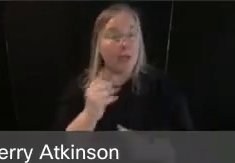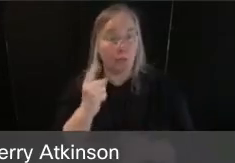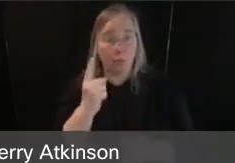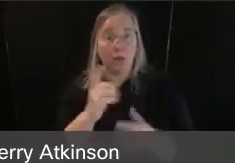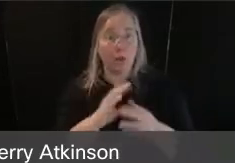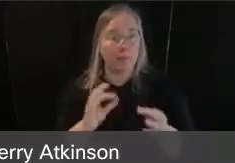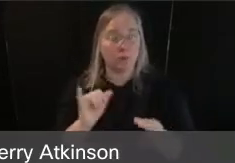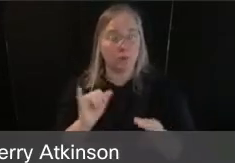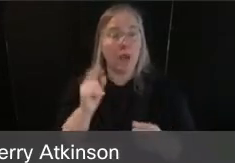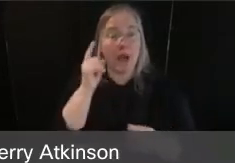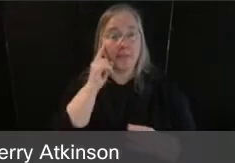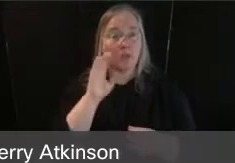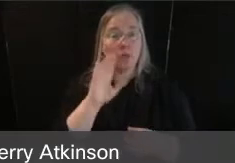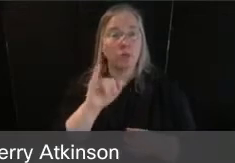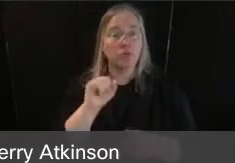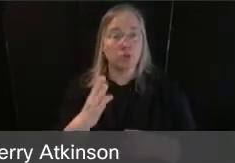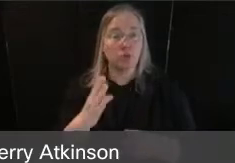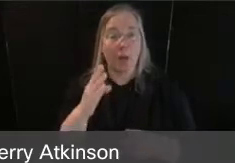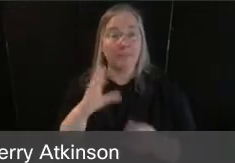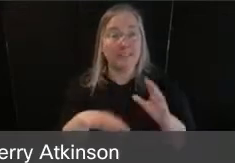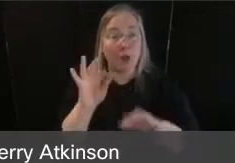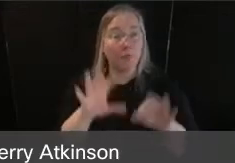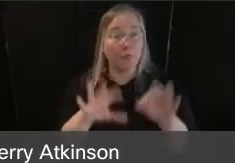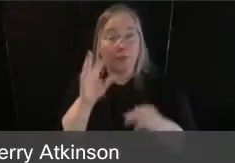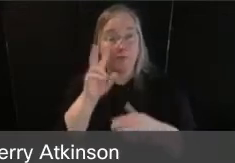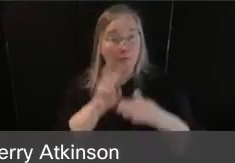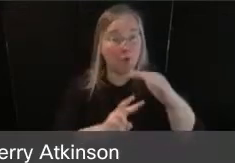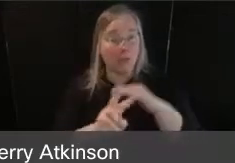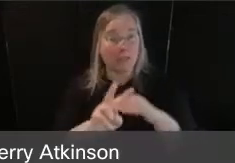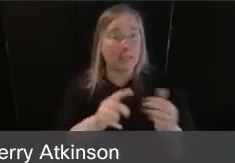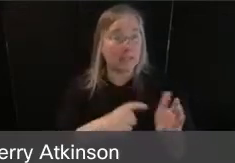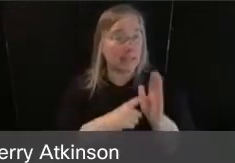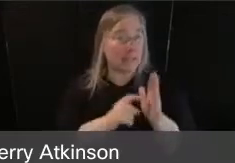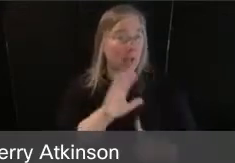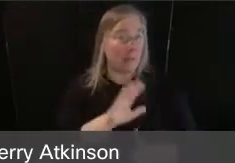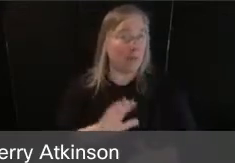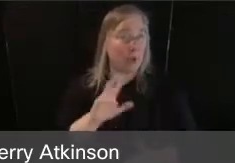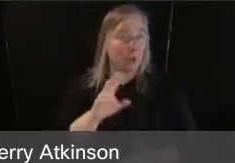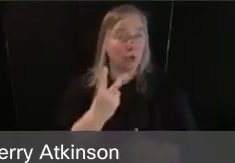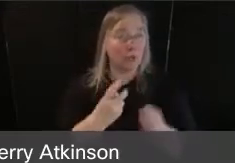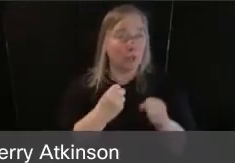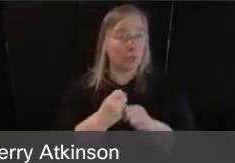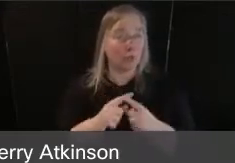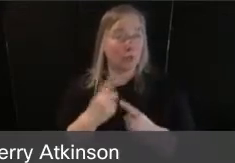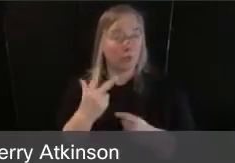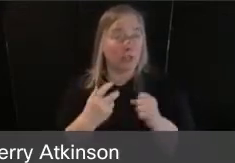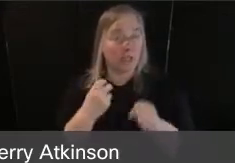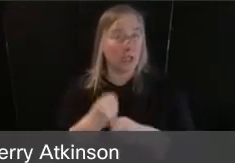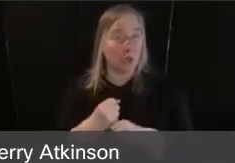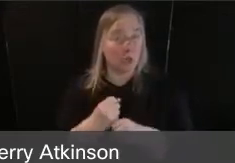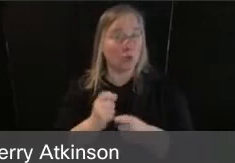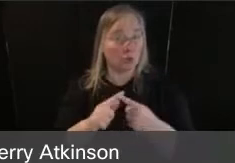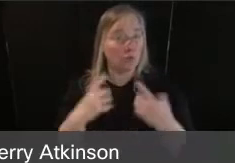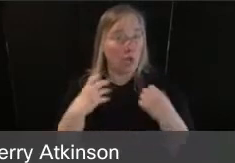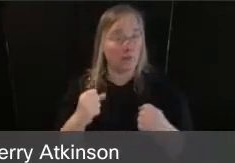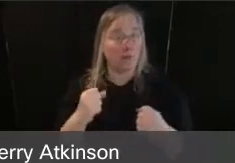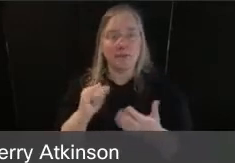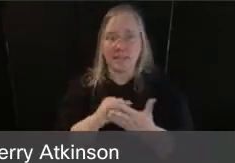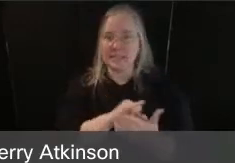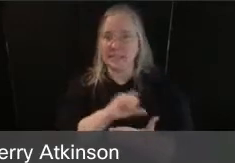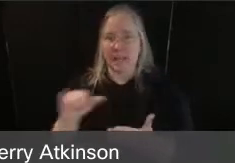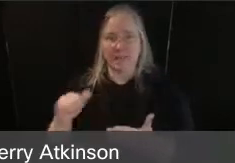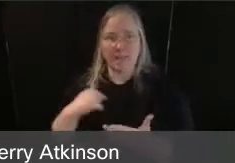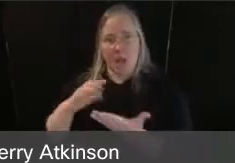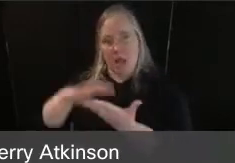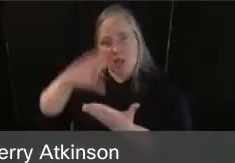job discovery forecast takes about 2 to 3 years to recover. That's pretty much match what I learned from the state